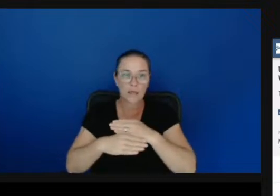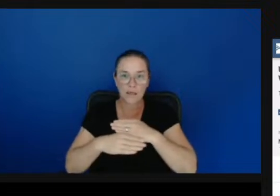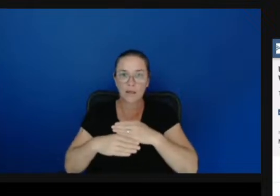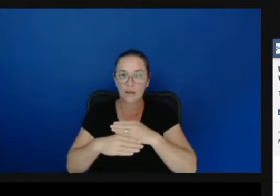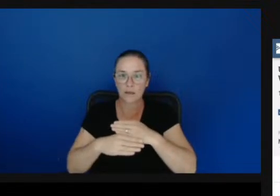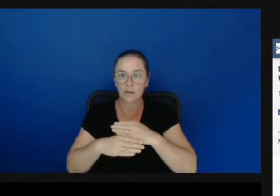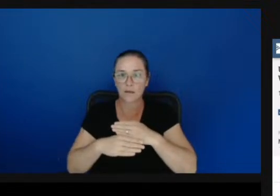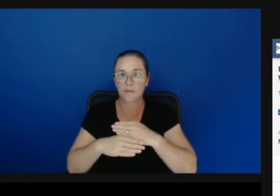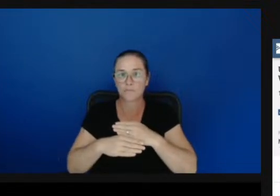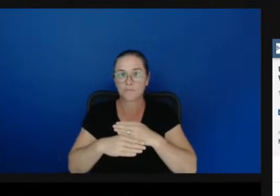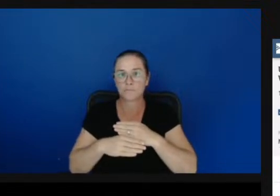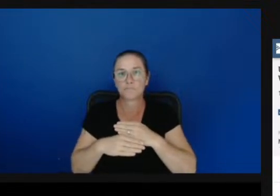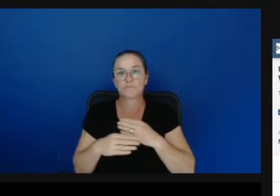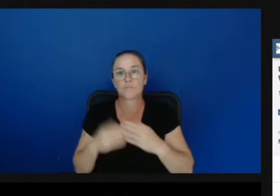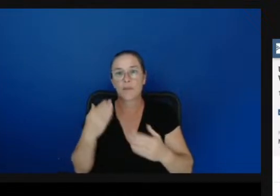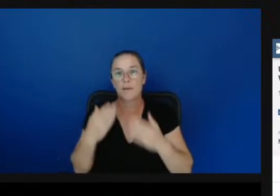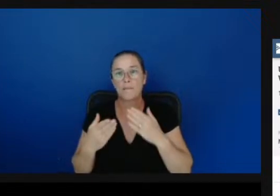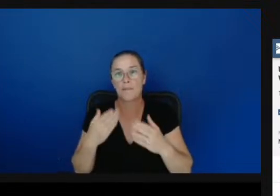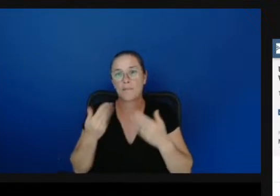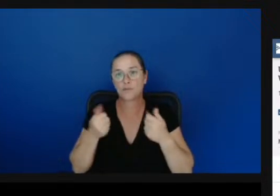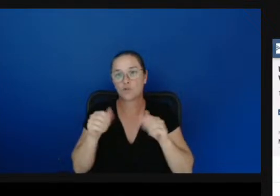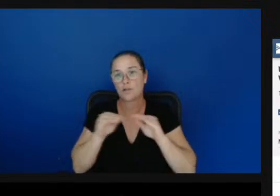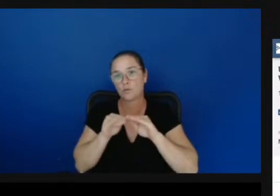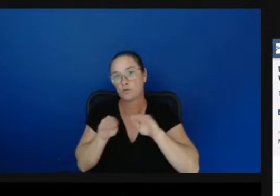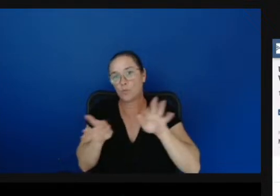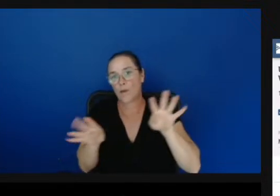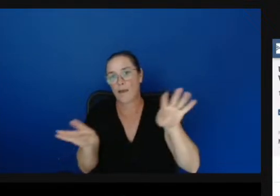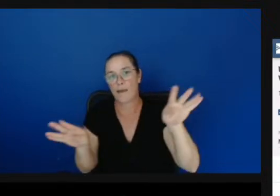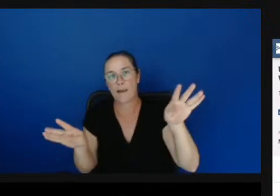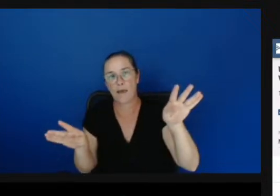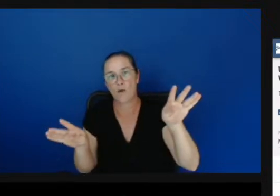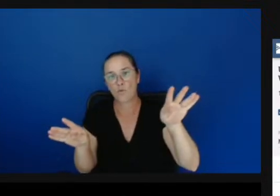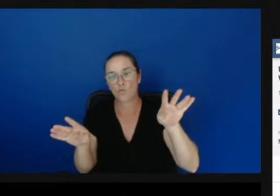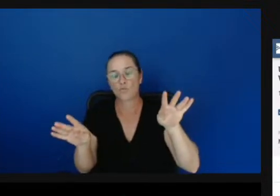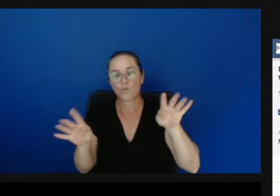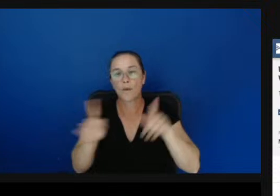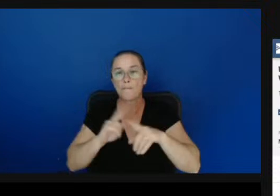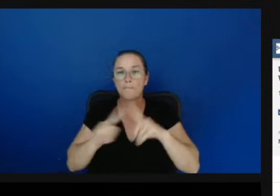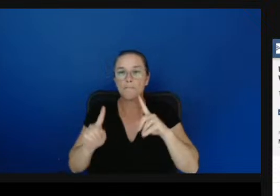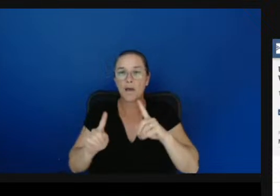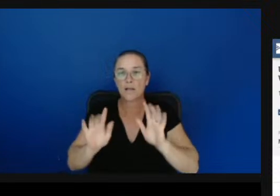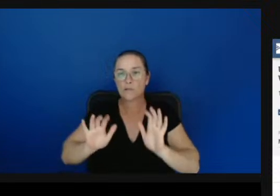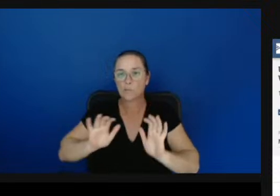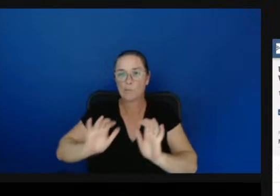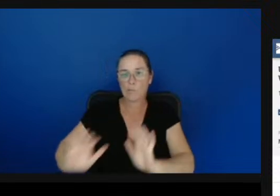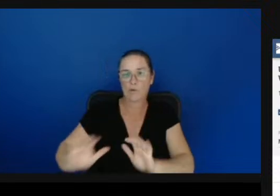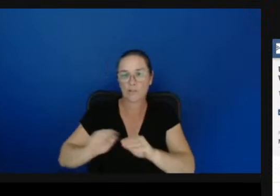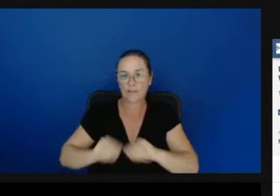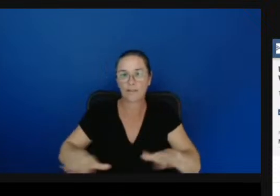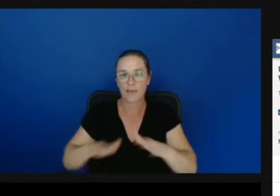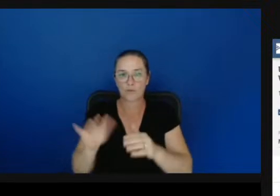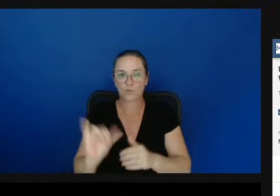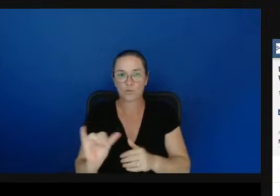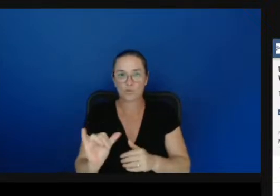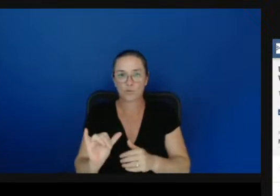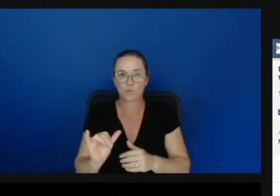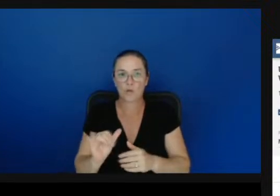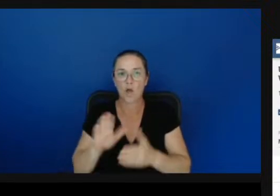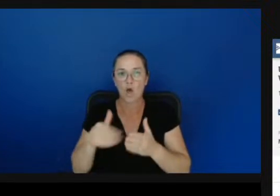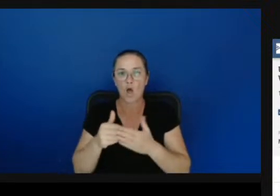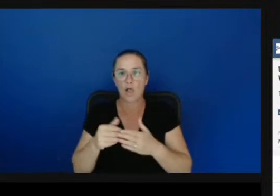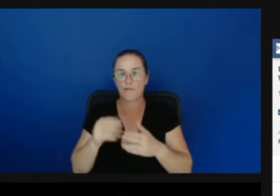up more or less in here. It's maybe trying to spread out that way and that way. But it's also pushing the land in this direction too, all the magma wedging in